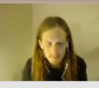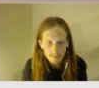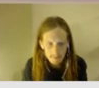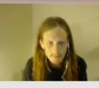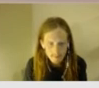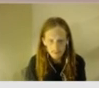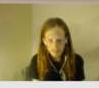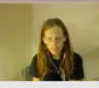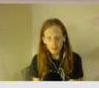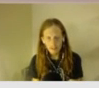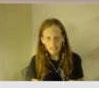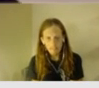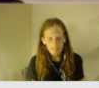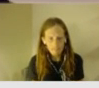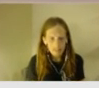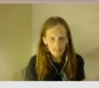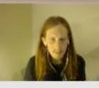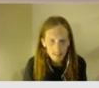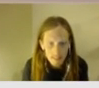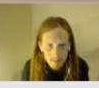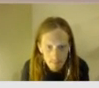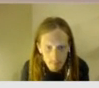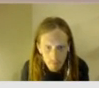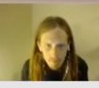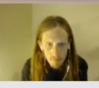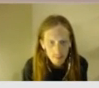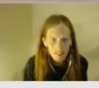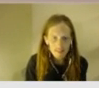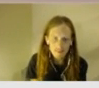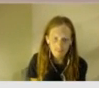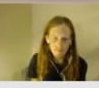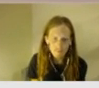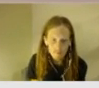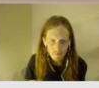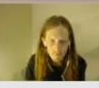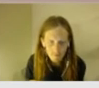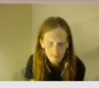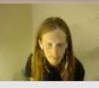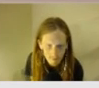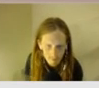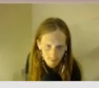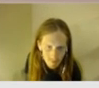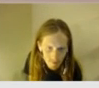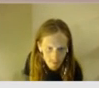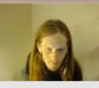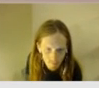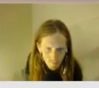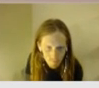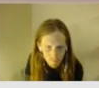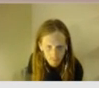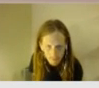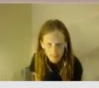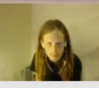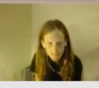That was an interesting experience. I can talk about that in a second. But in Mexico, we were in what used to be called the Yucatan. Now it's